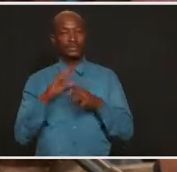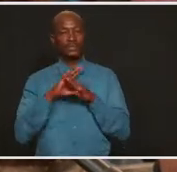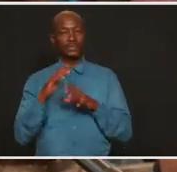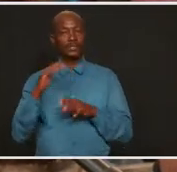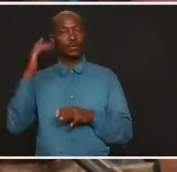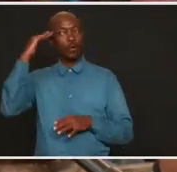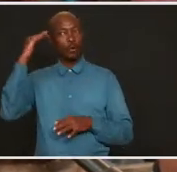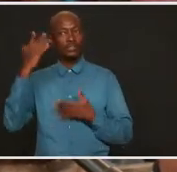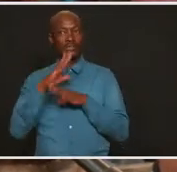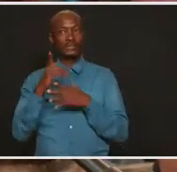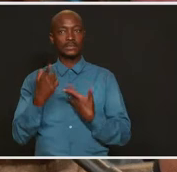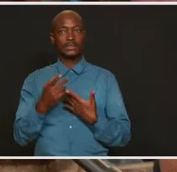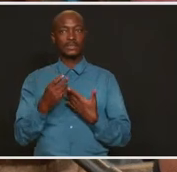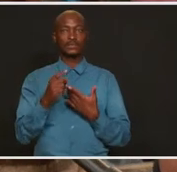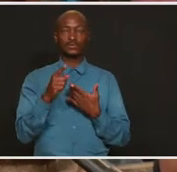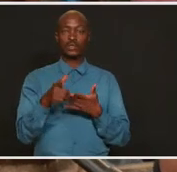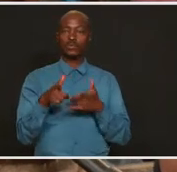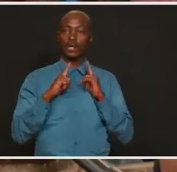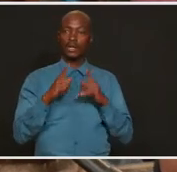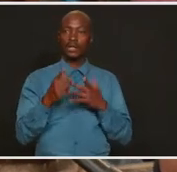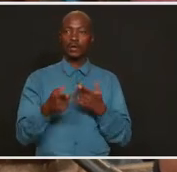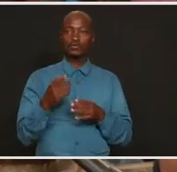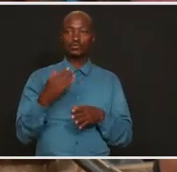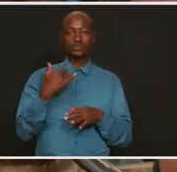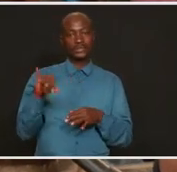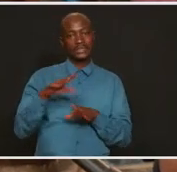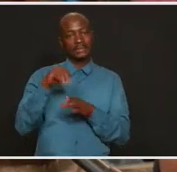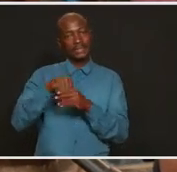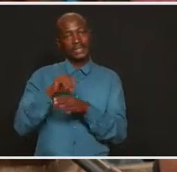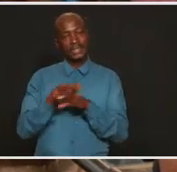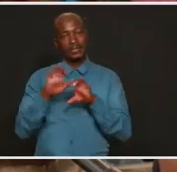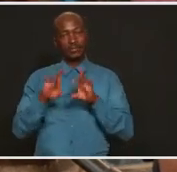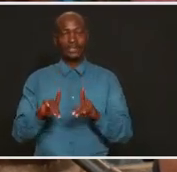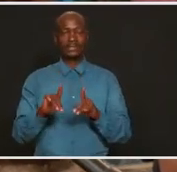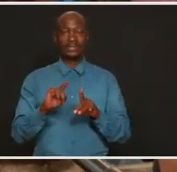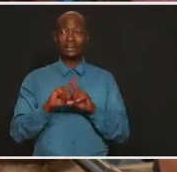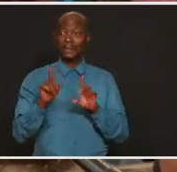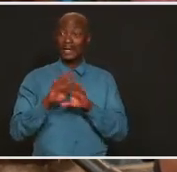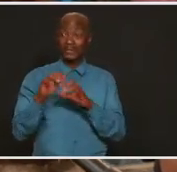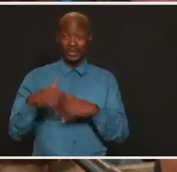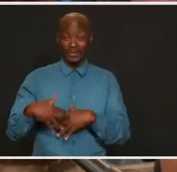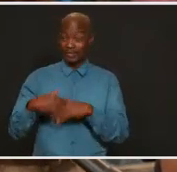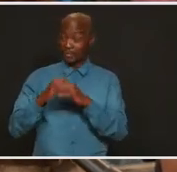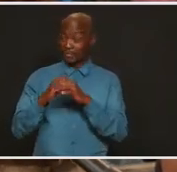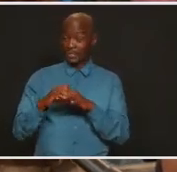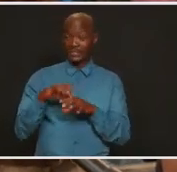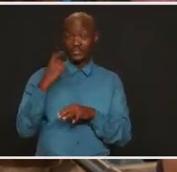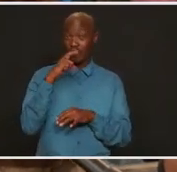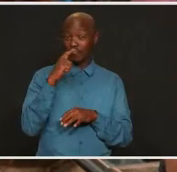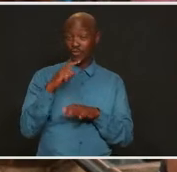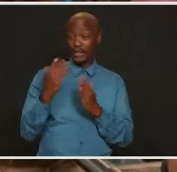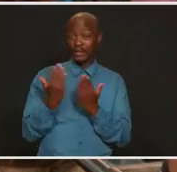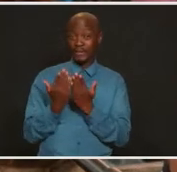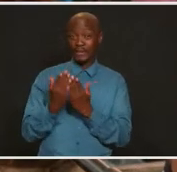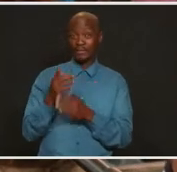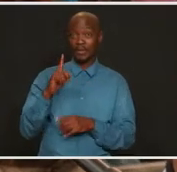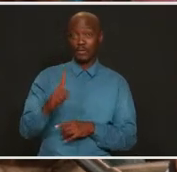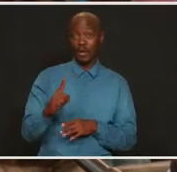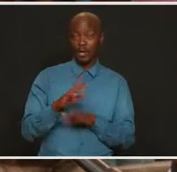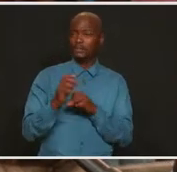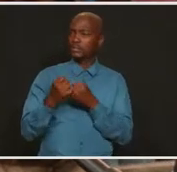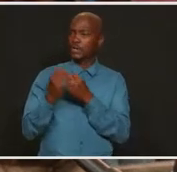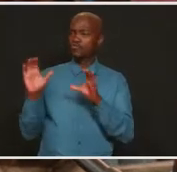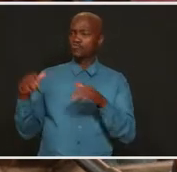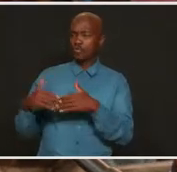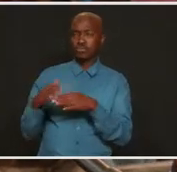allow such children to still get an education with the formulation of white paper one there was a group of homeschoolers that contributed